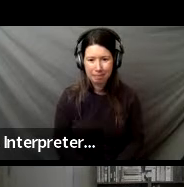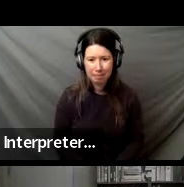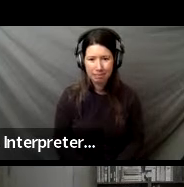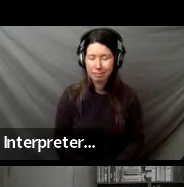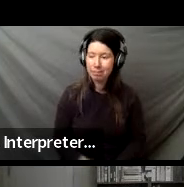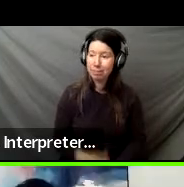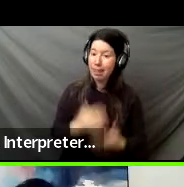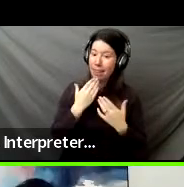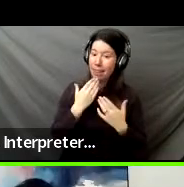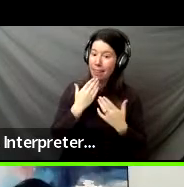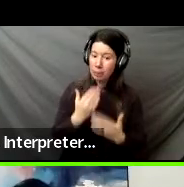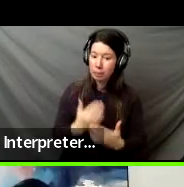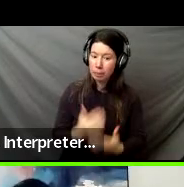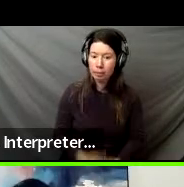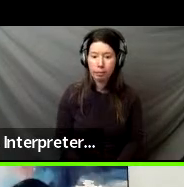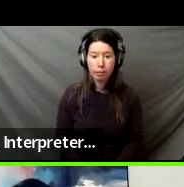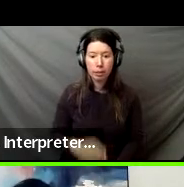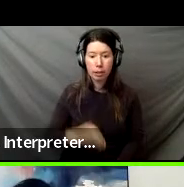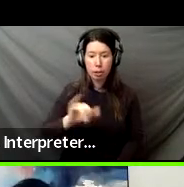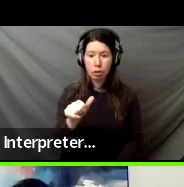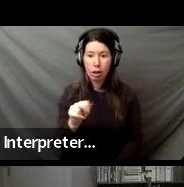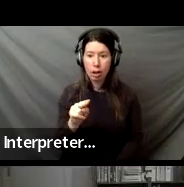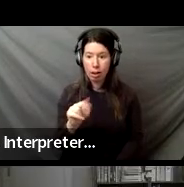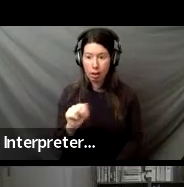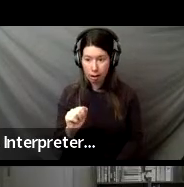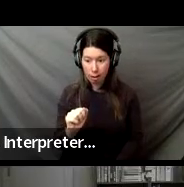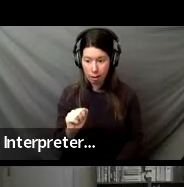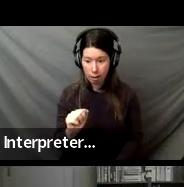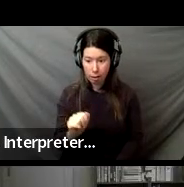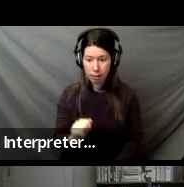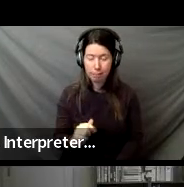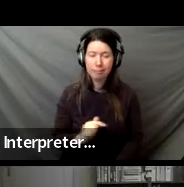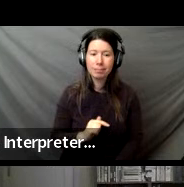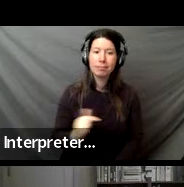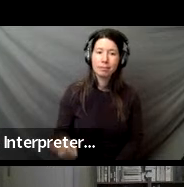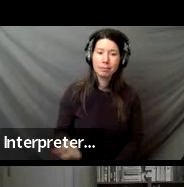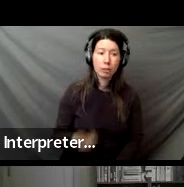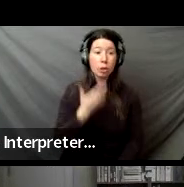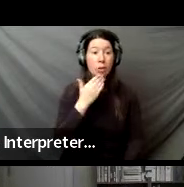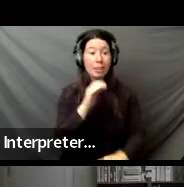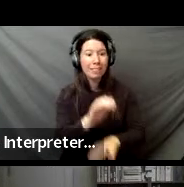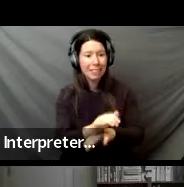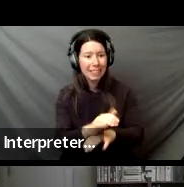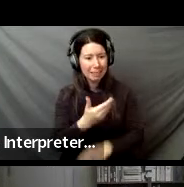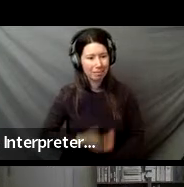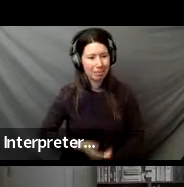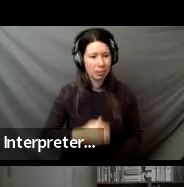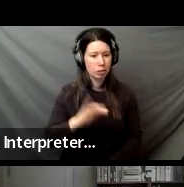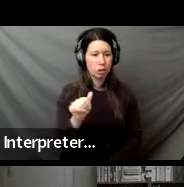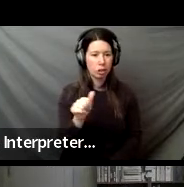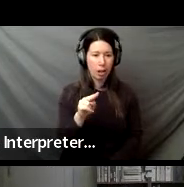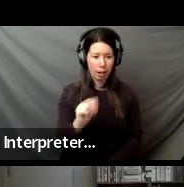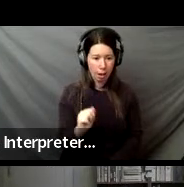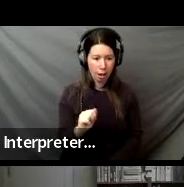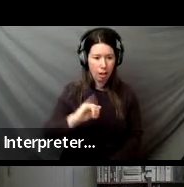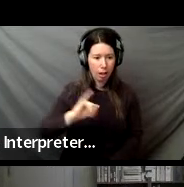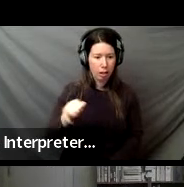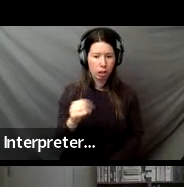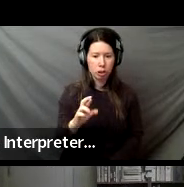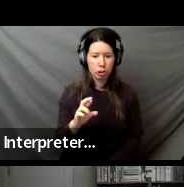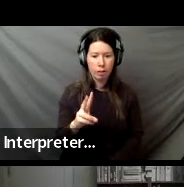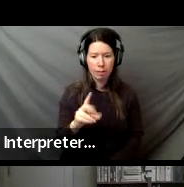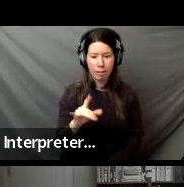Thank you. Jana? Good evening. I'm Jana Jarvis. I'm with the Oregon